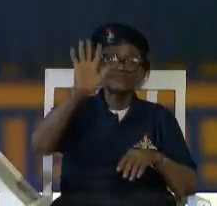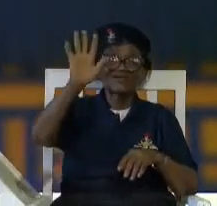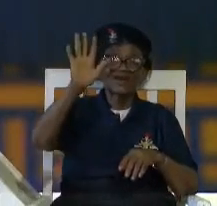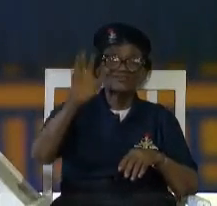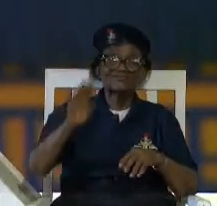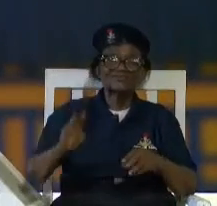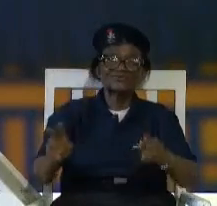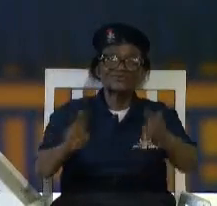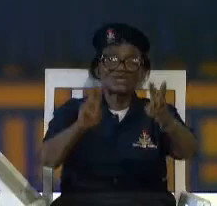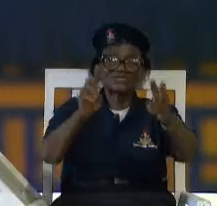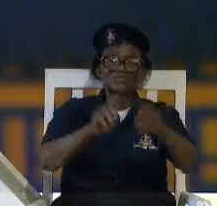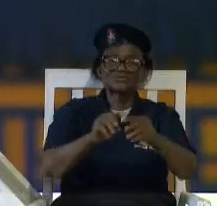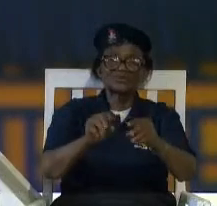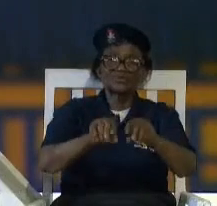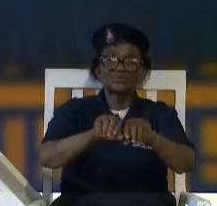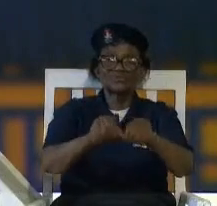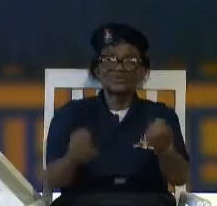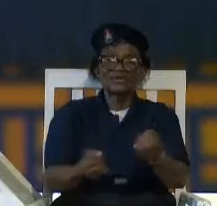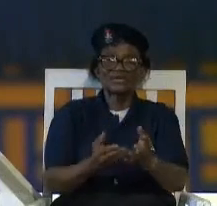5 ways to break through.